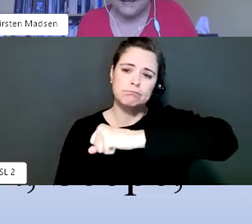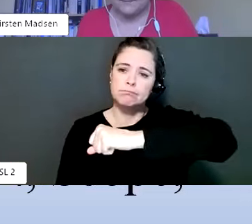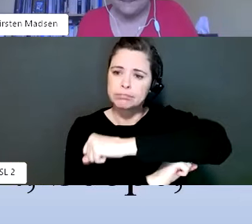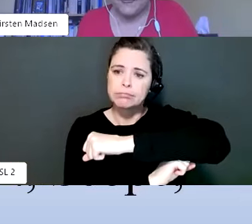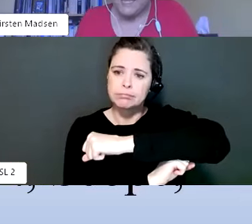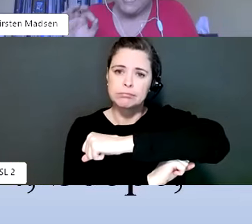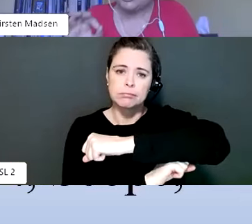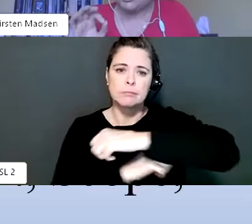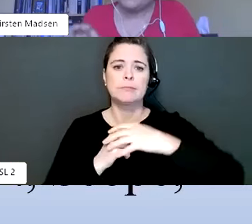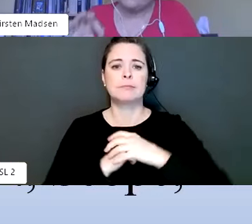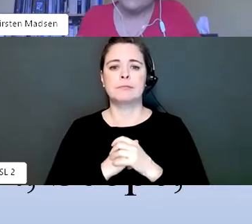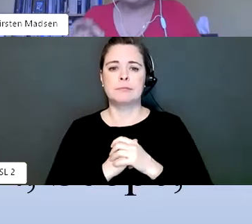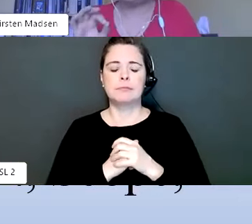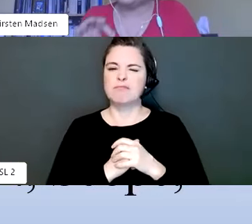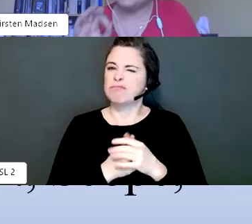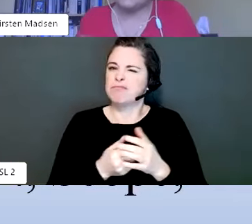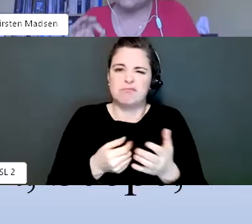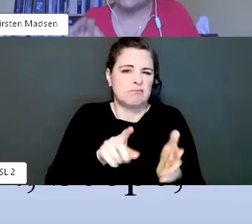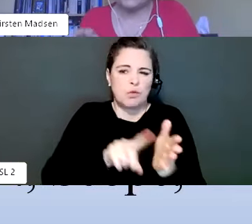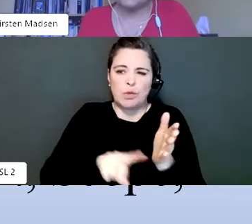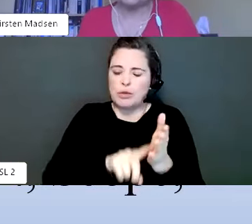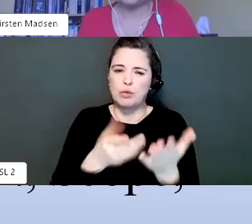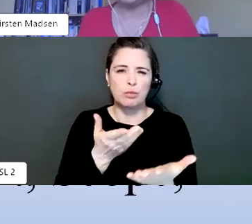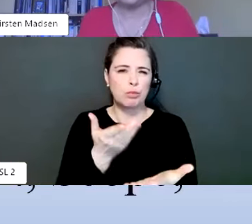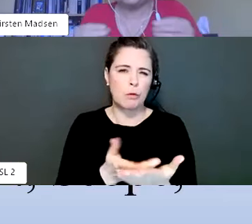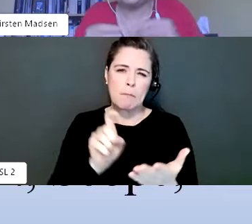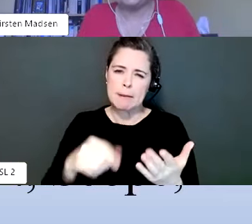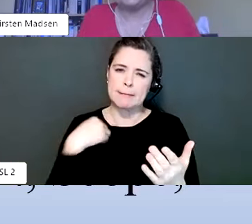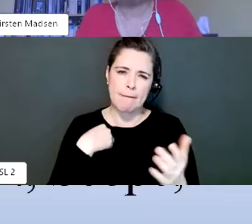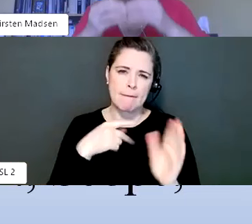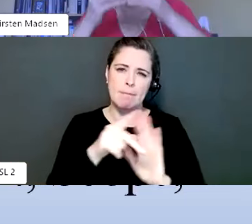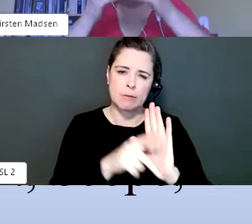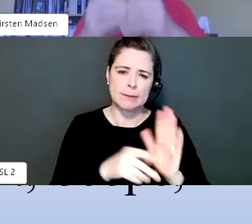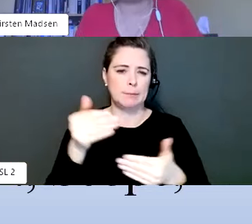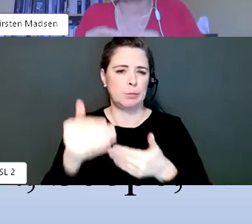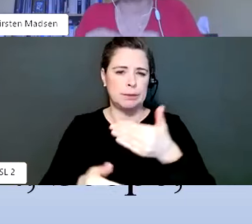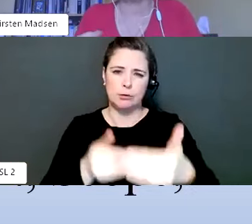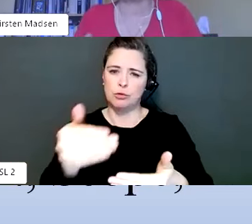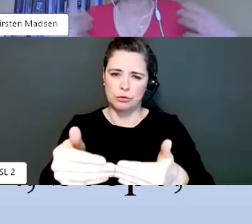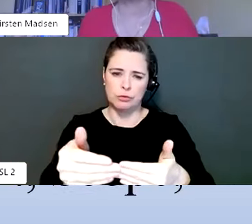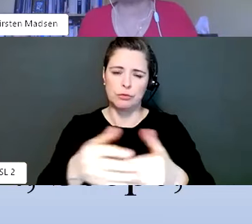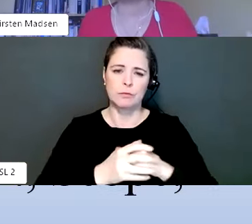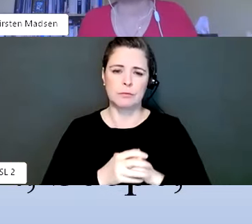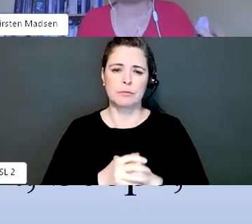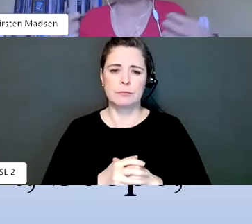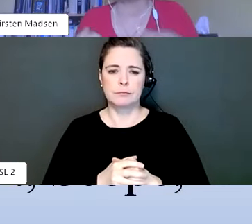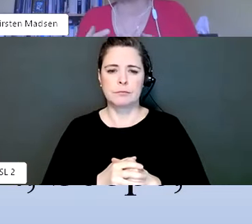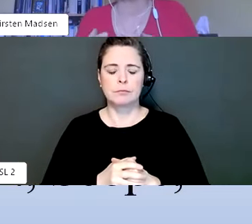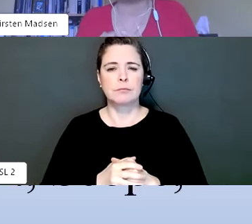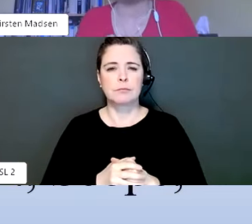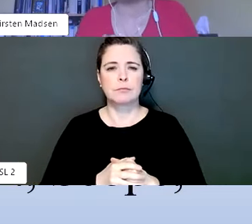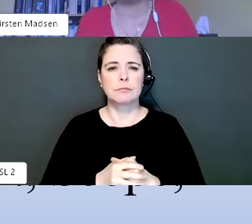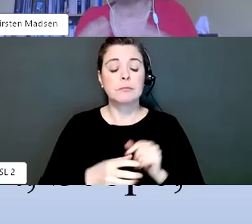bullying. And it should be developed by the site or organization. It needs to be developed from what the people that